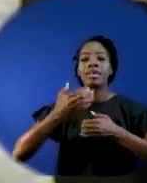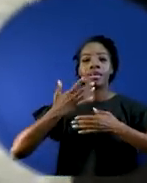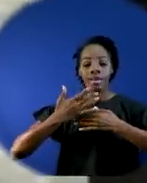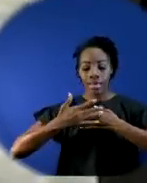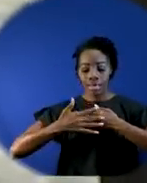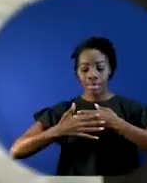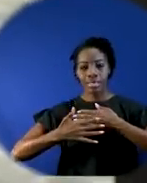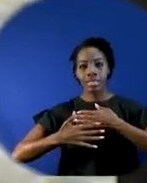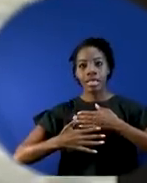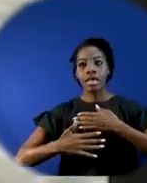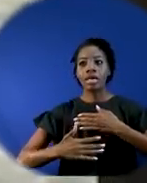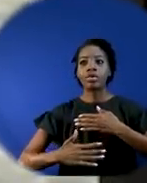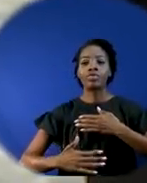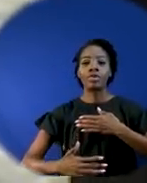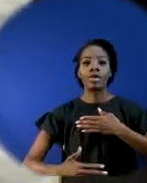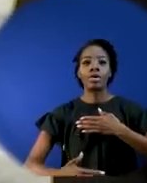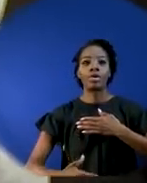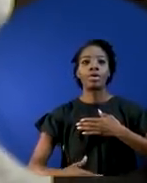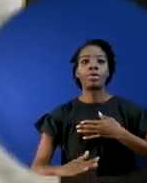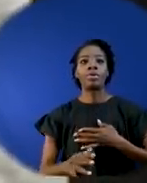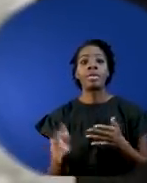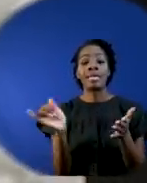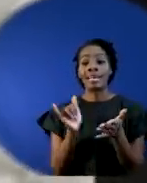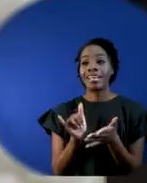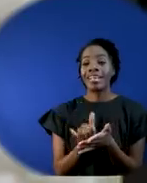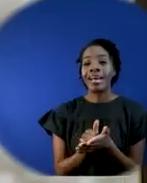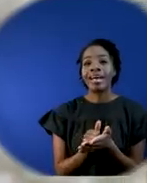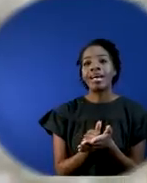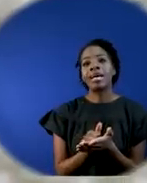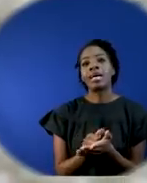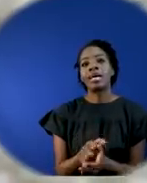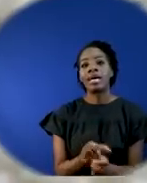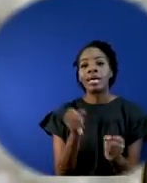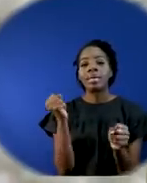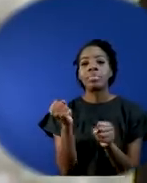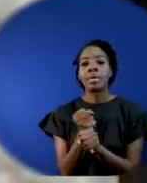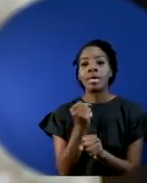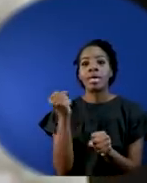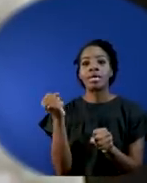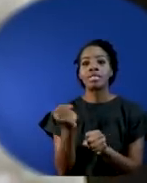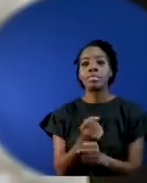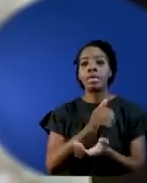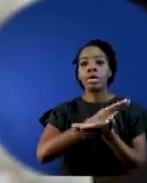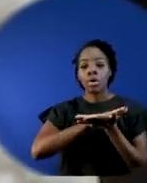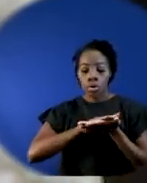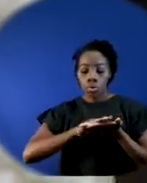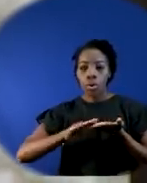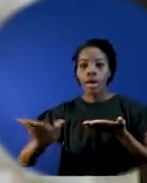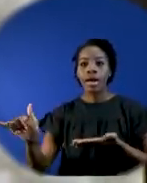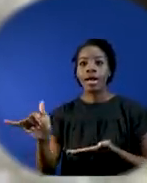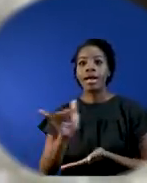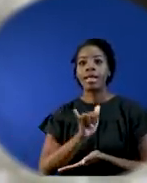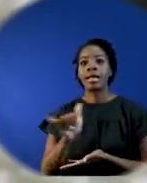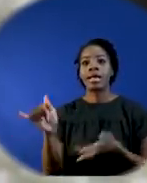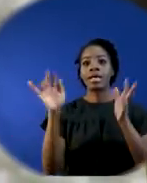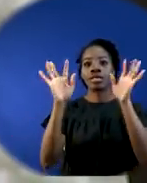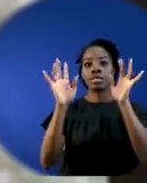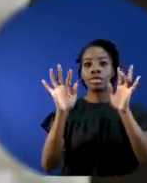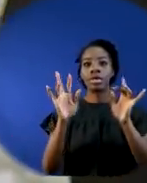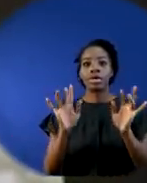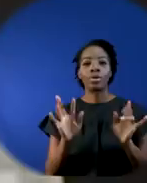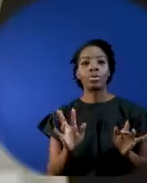precious is my blood. Oh, that makes me white.